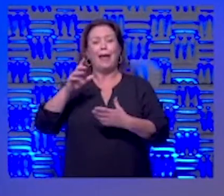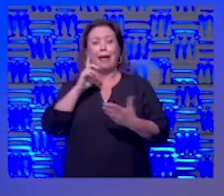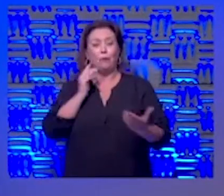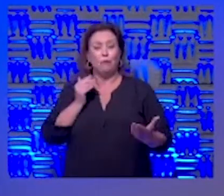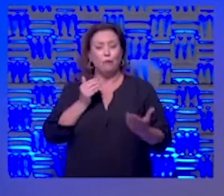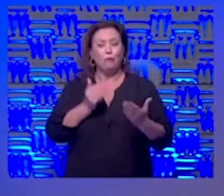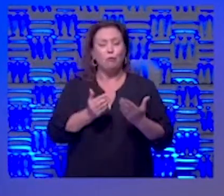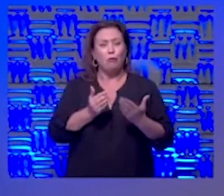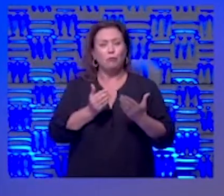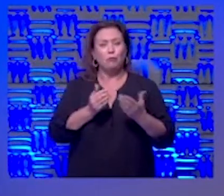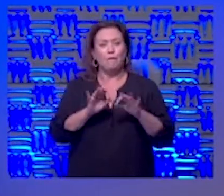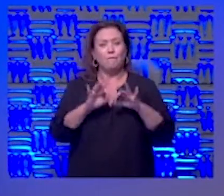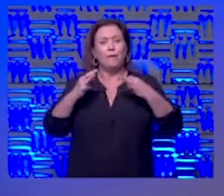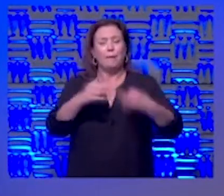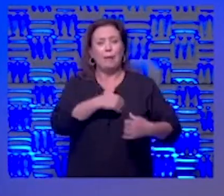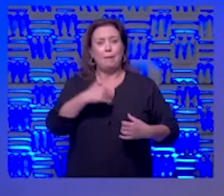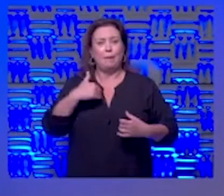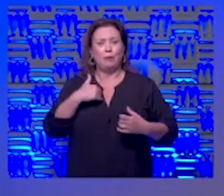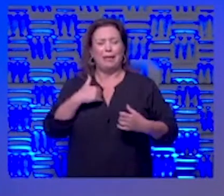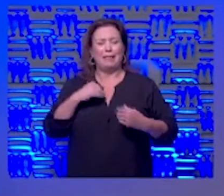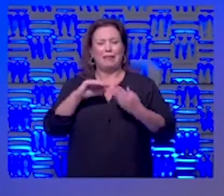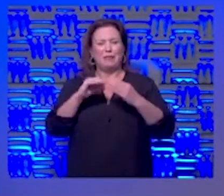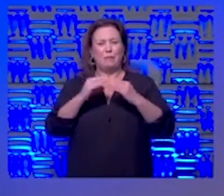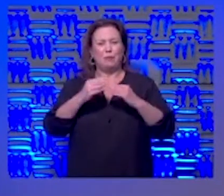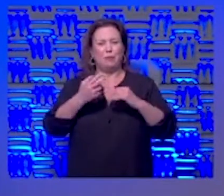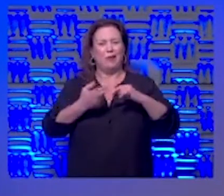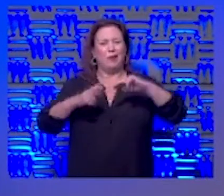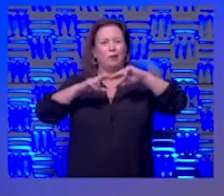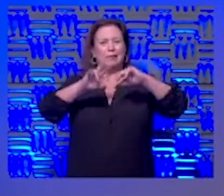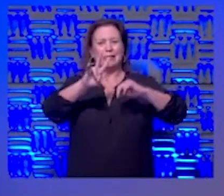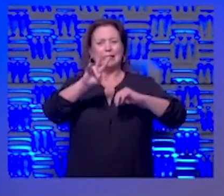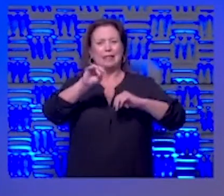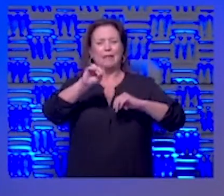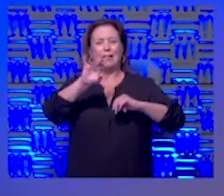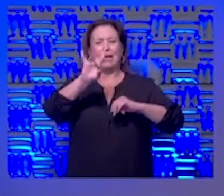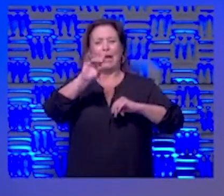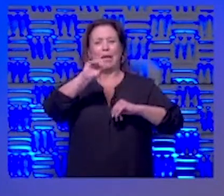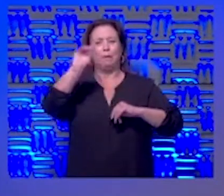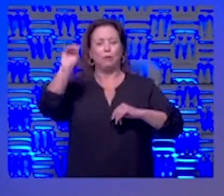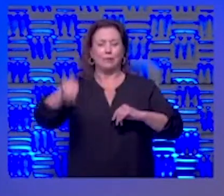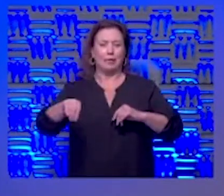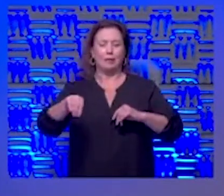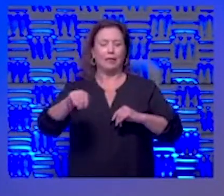together, that attack rate would be up to 70, 80, 90%. The other thing